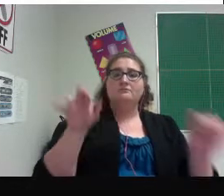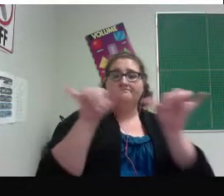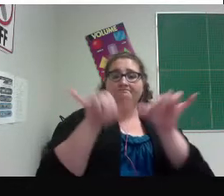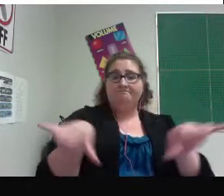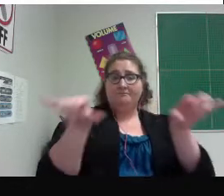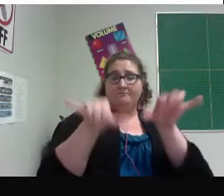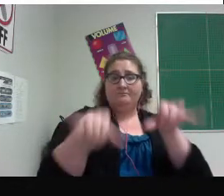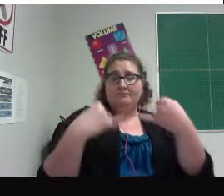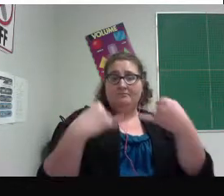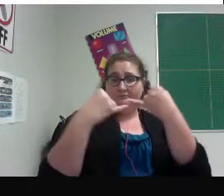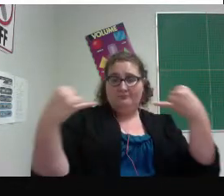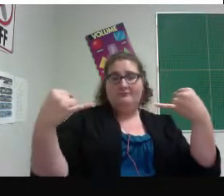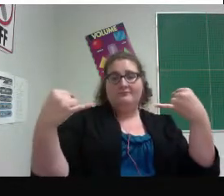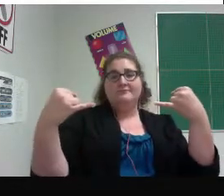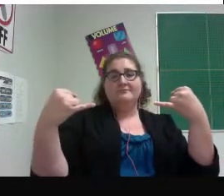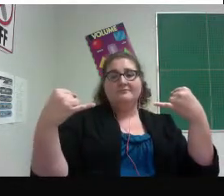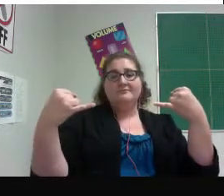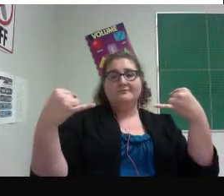are collinear,